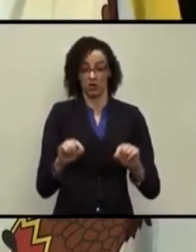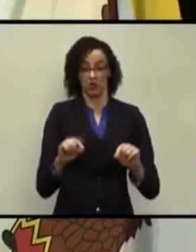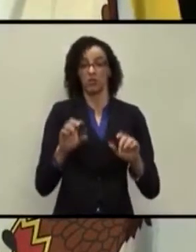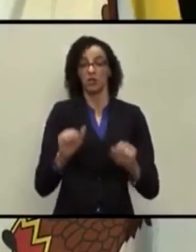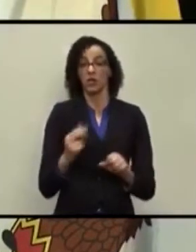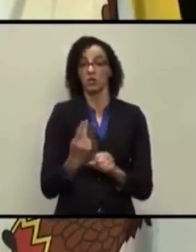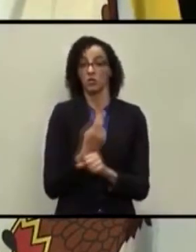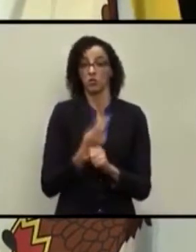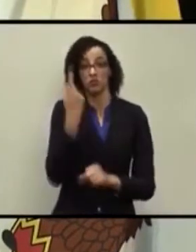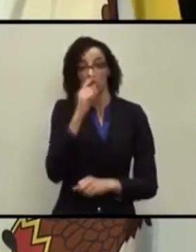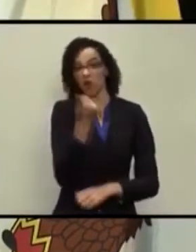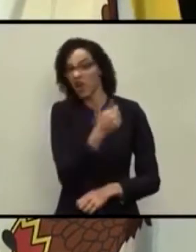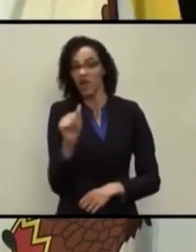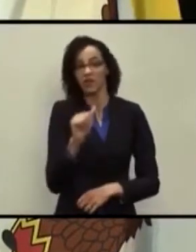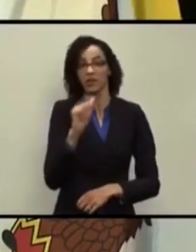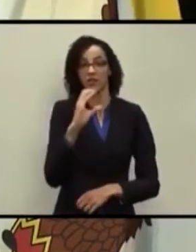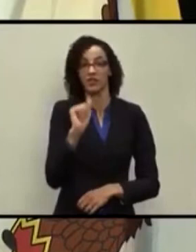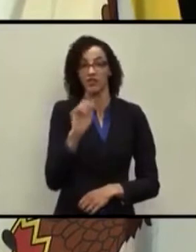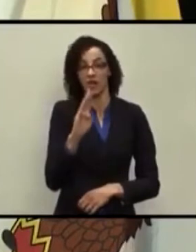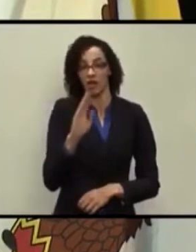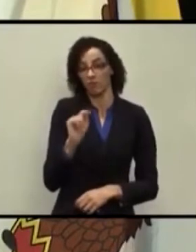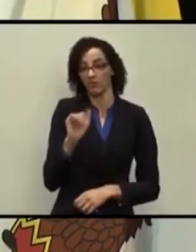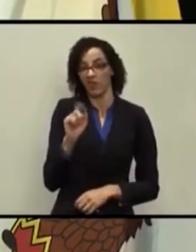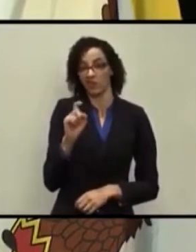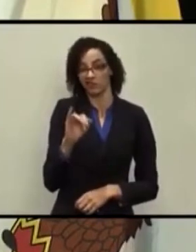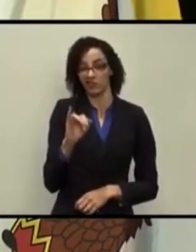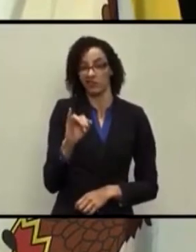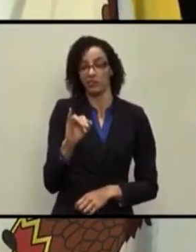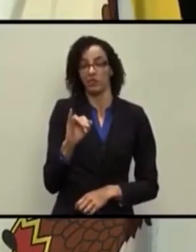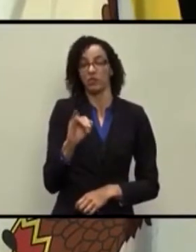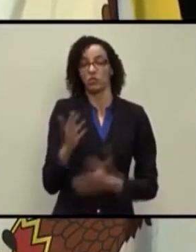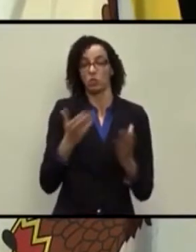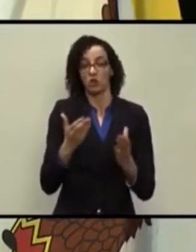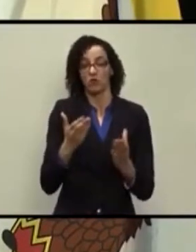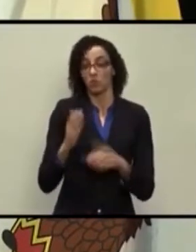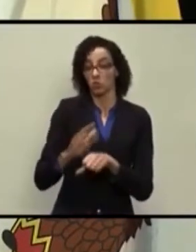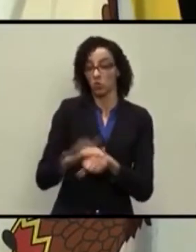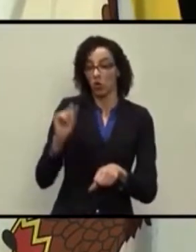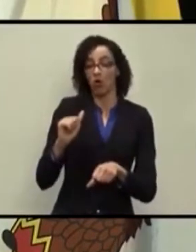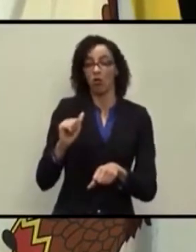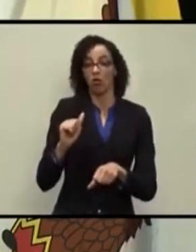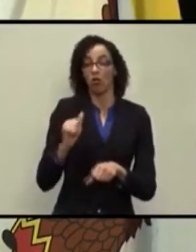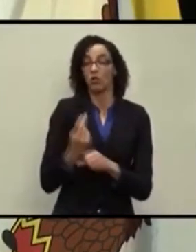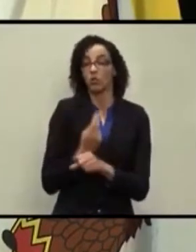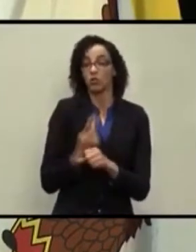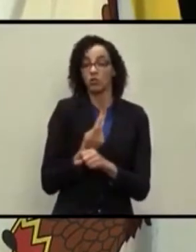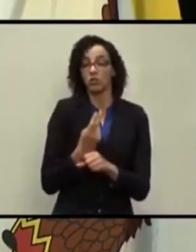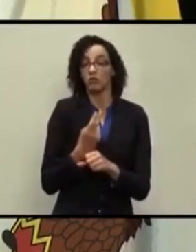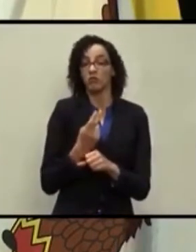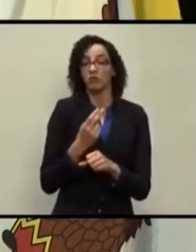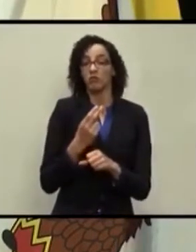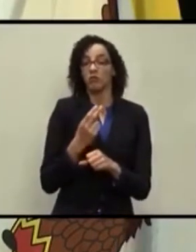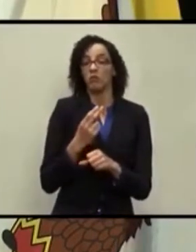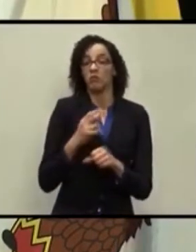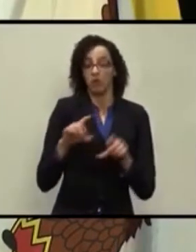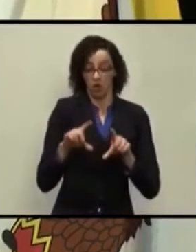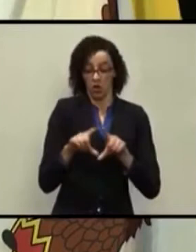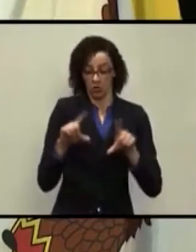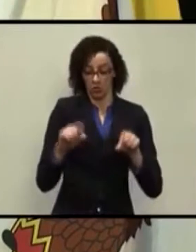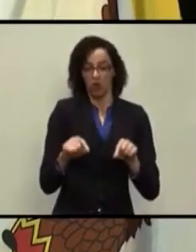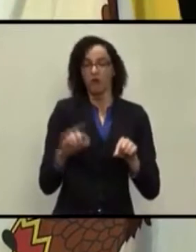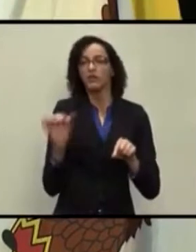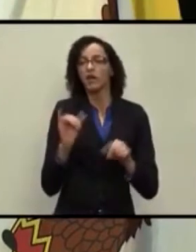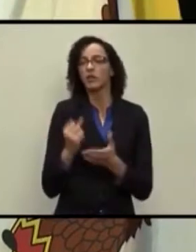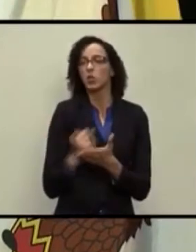service. Just call up a cab and use the card just like you would a normal credit or debit card, and it gives you an 80% discount on essential